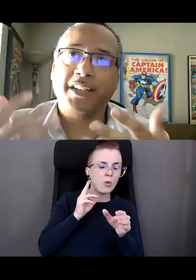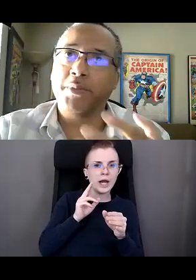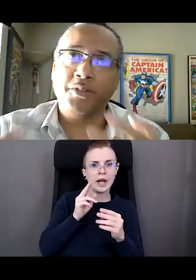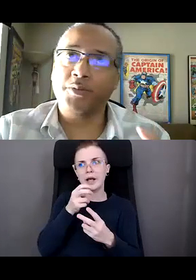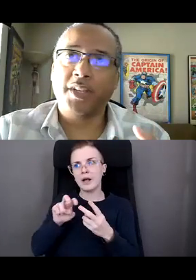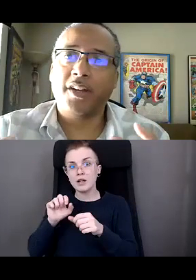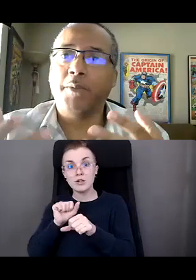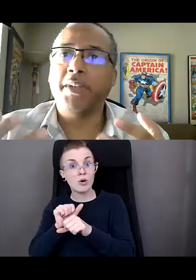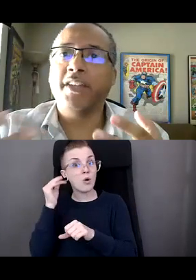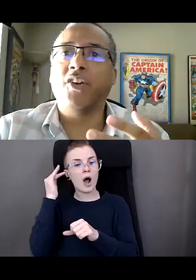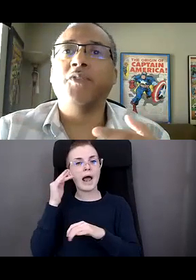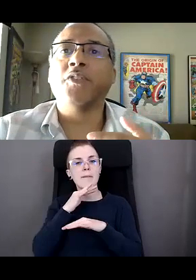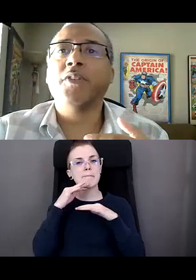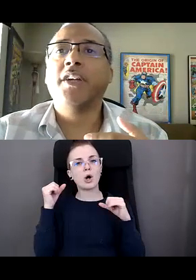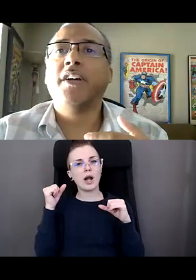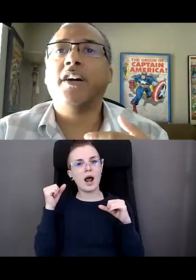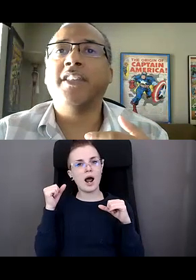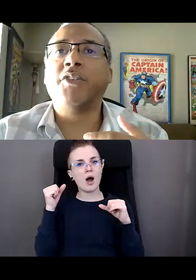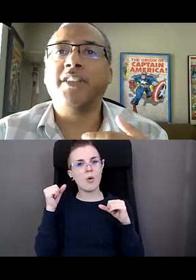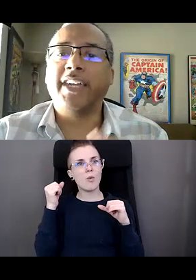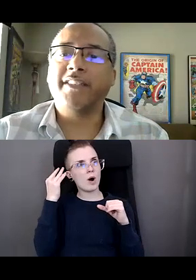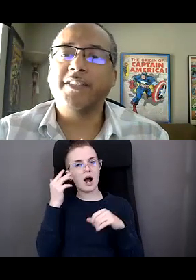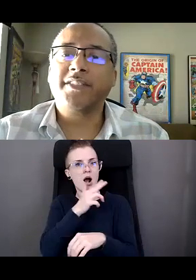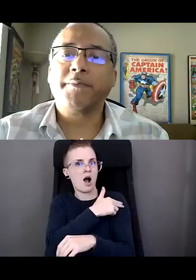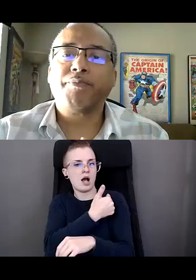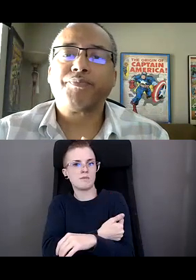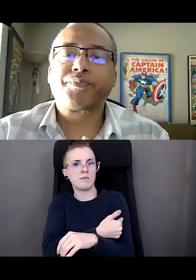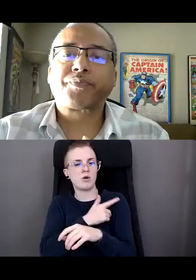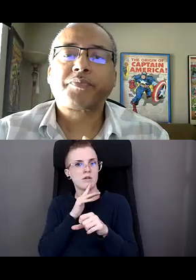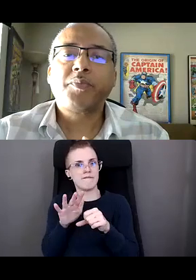these hospitals are being overloaded like this.